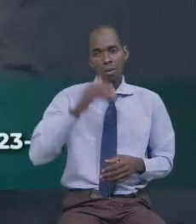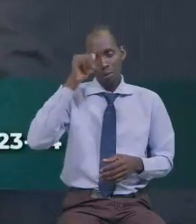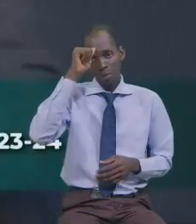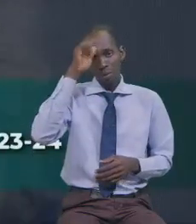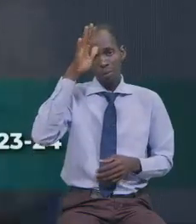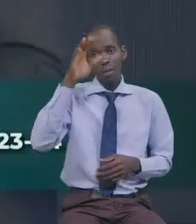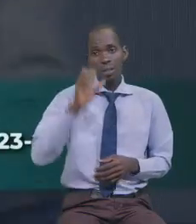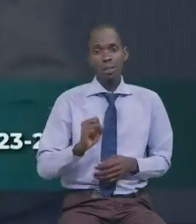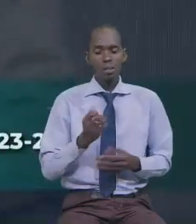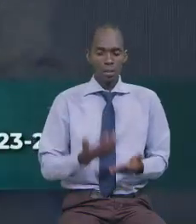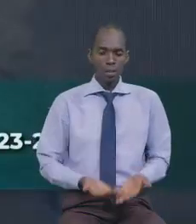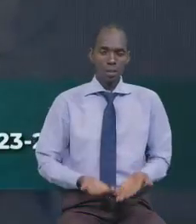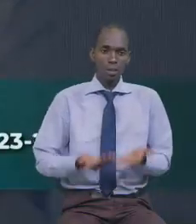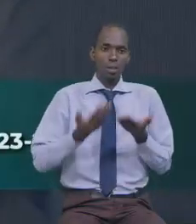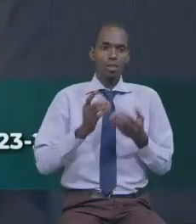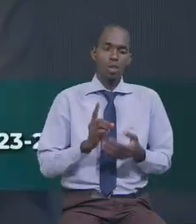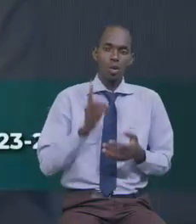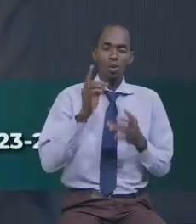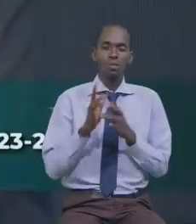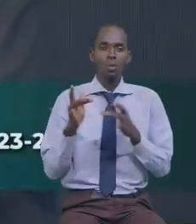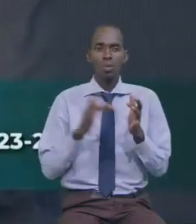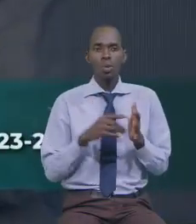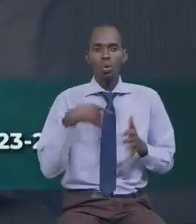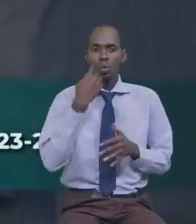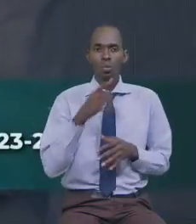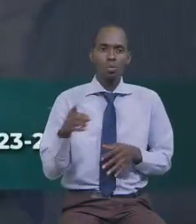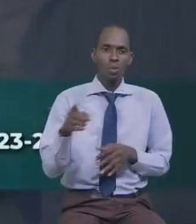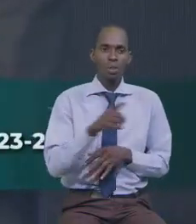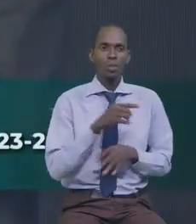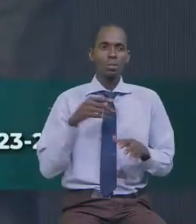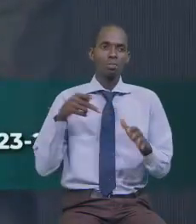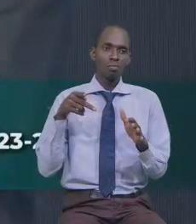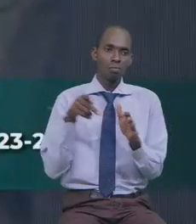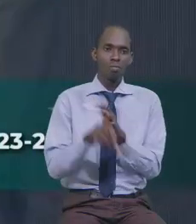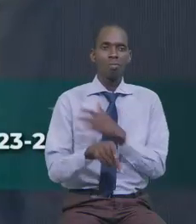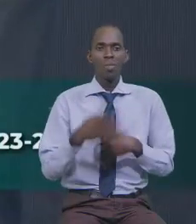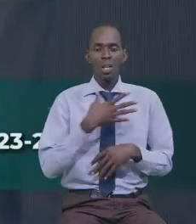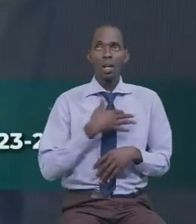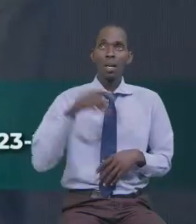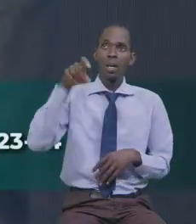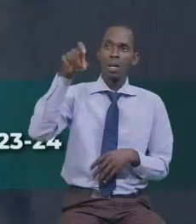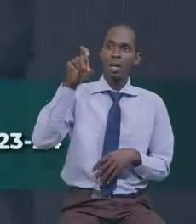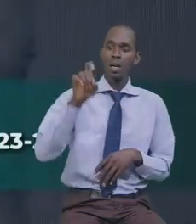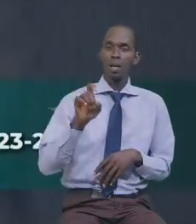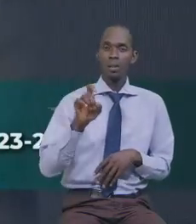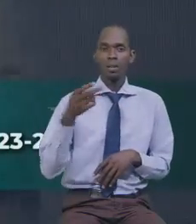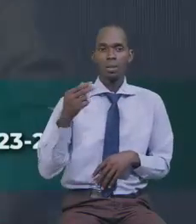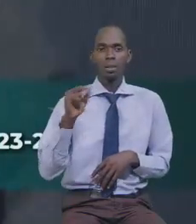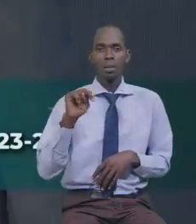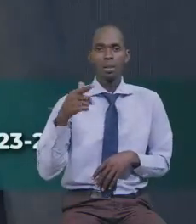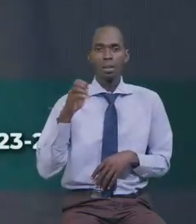raised up Jesus, whom he slew and hanged on a tree. Look at